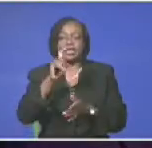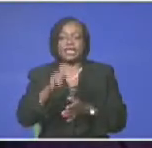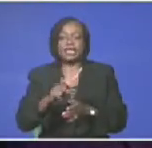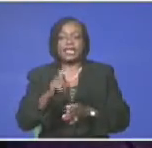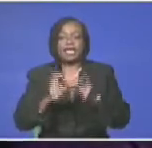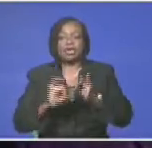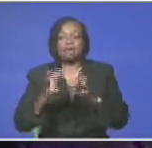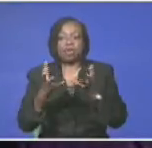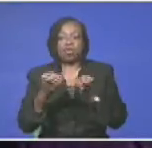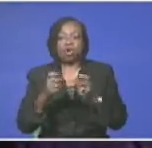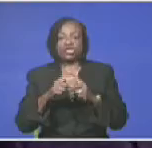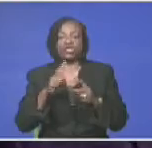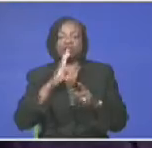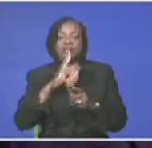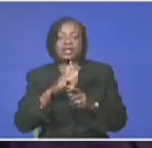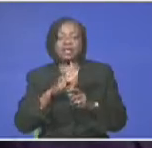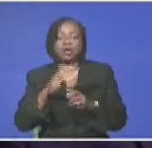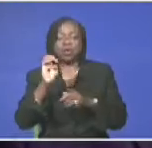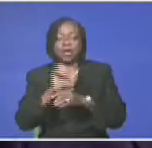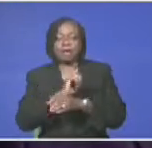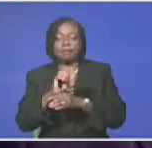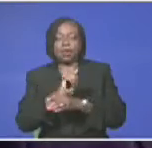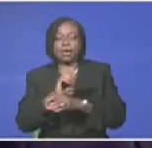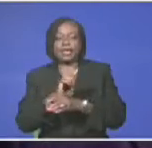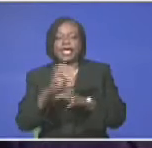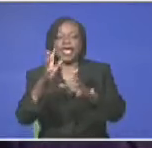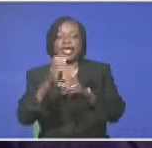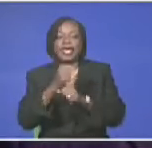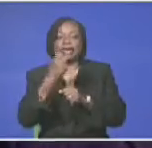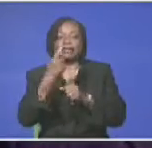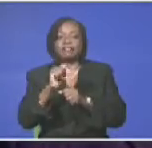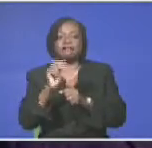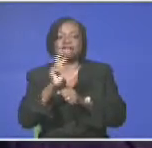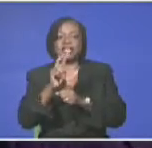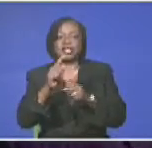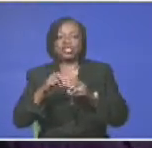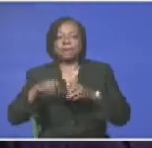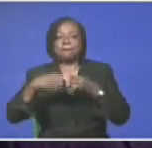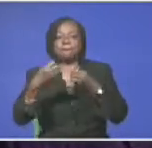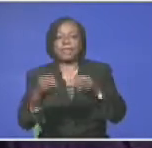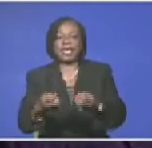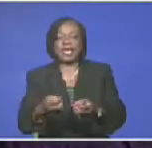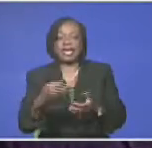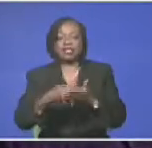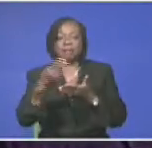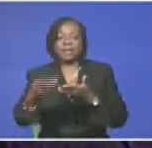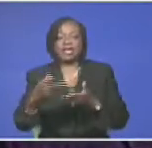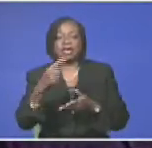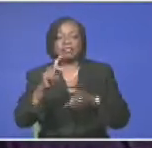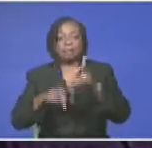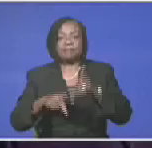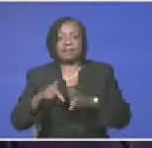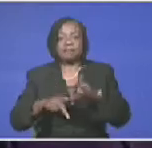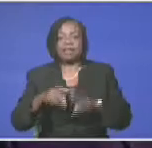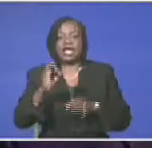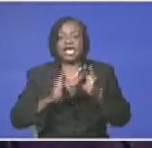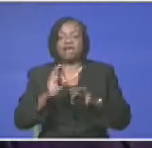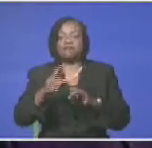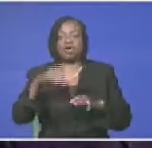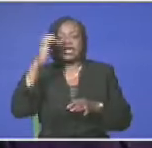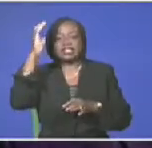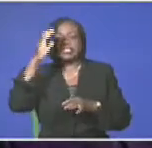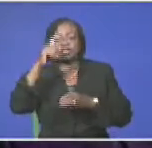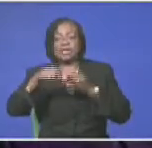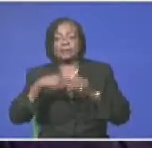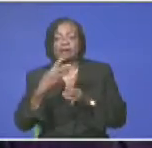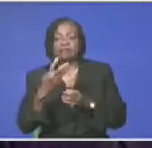reemployed. So get the vendor to pay the people. If you're really concerned about the people, get the vendor to pay